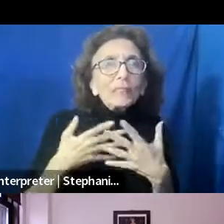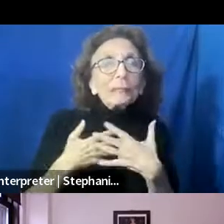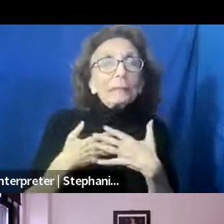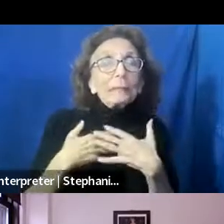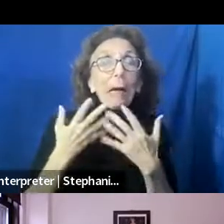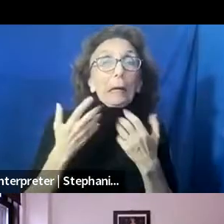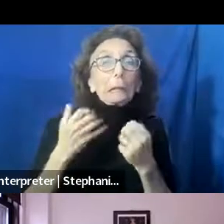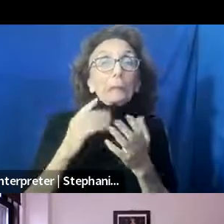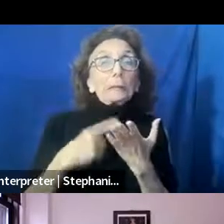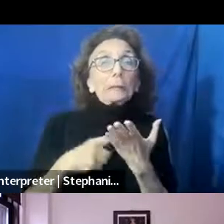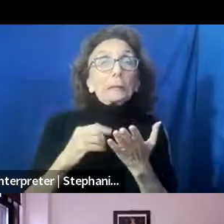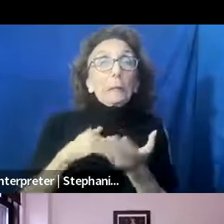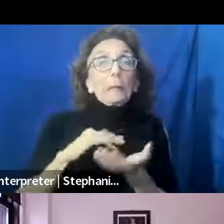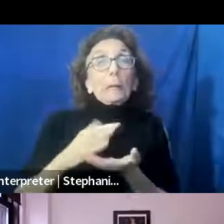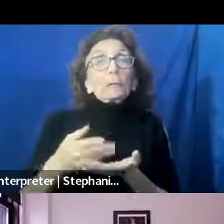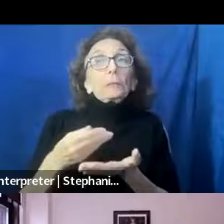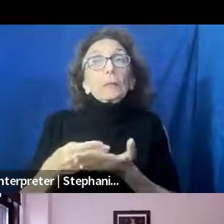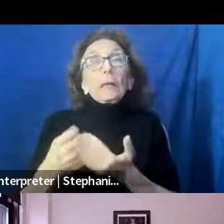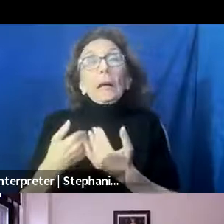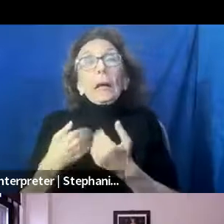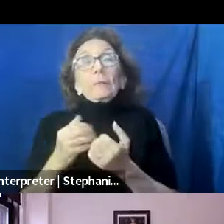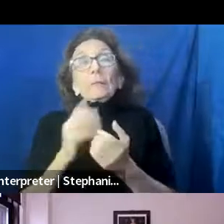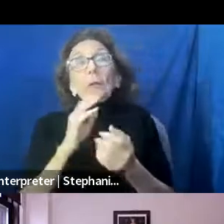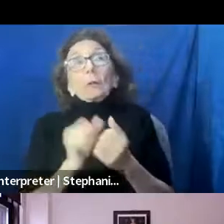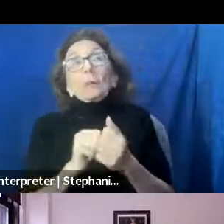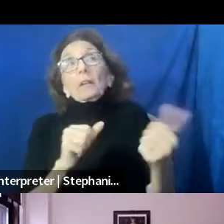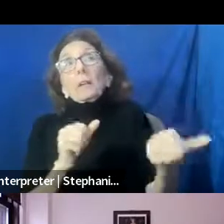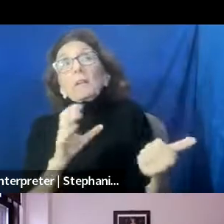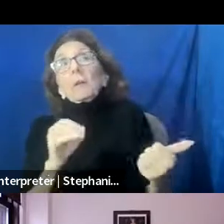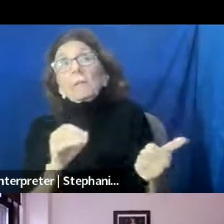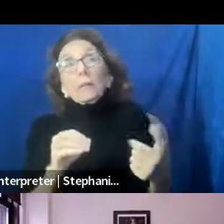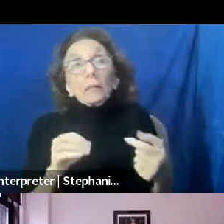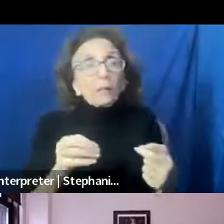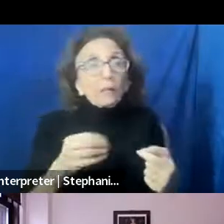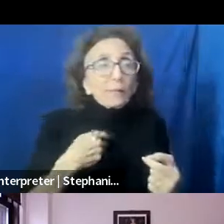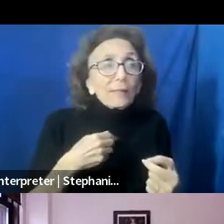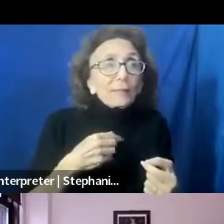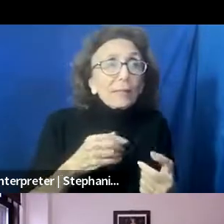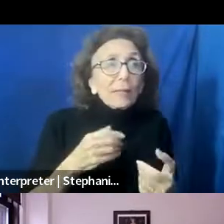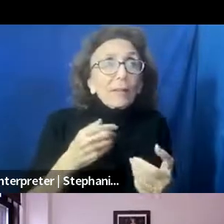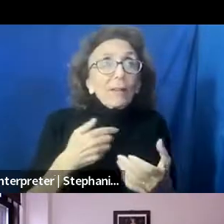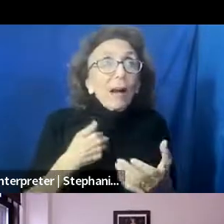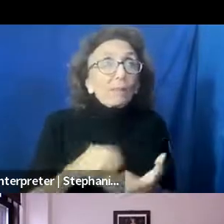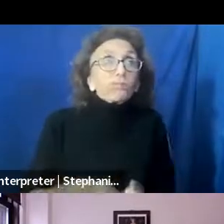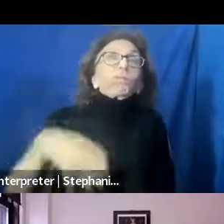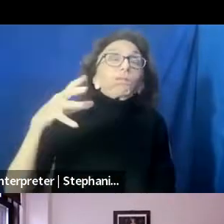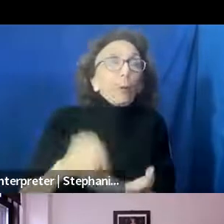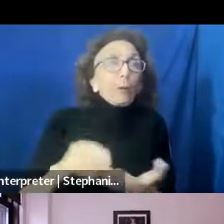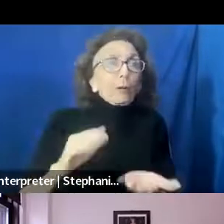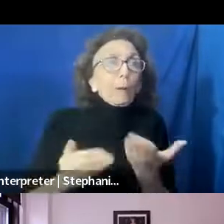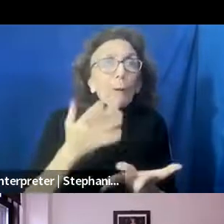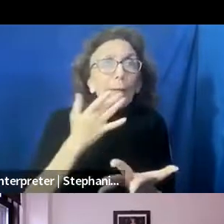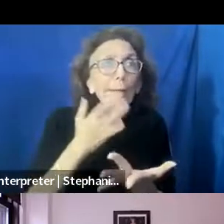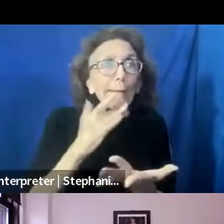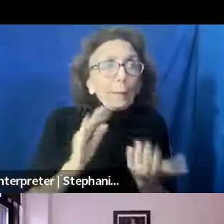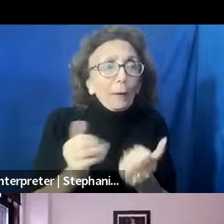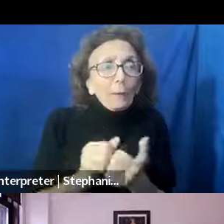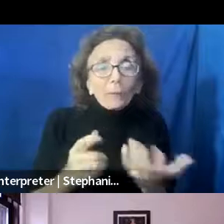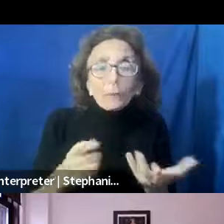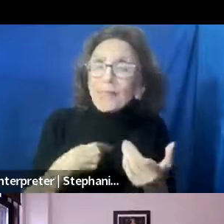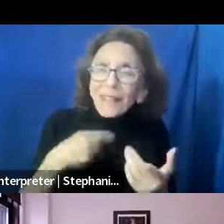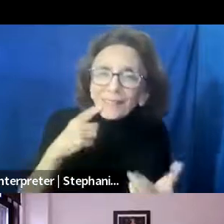other people. It's like, it's embarrassing, or they're revealing too much or whatever, but I think it's really useful if you can,